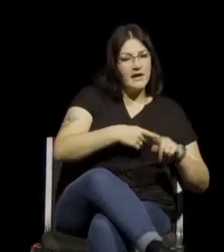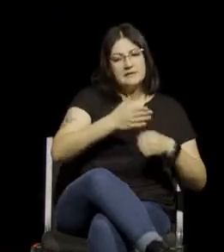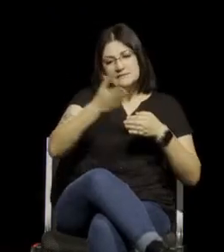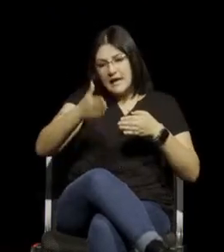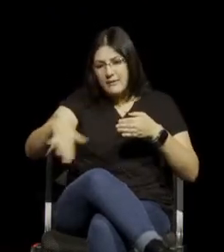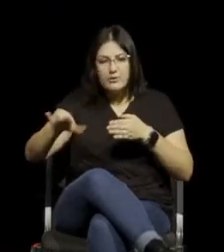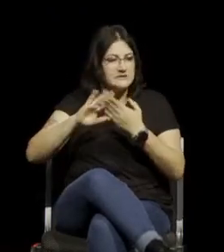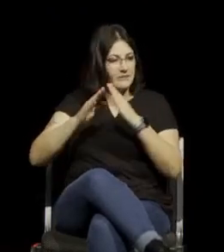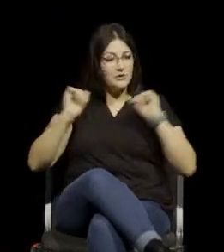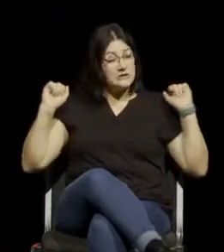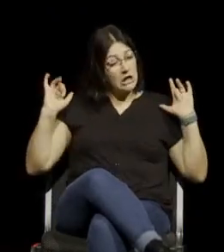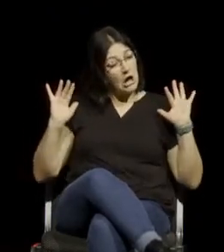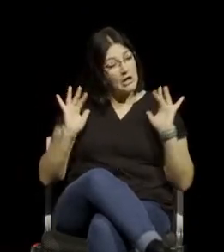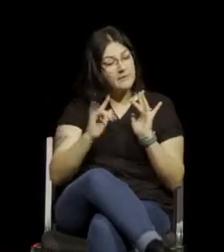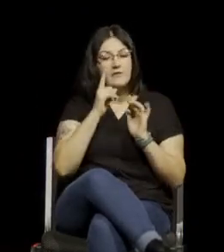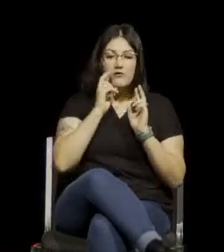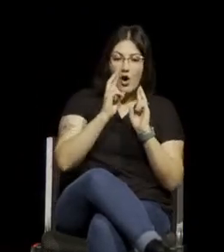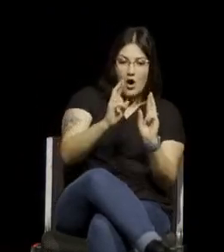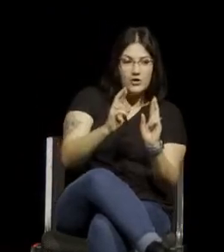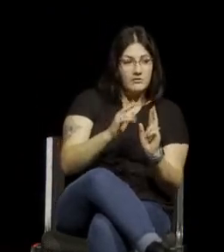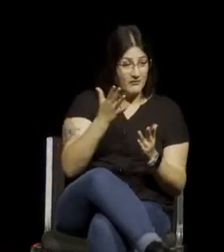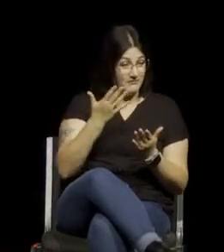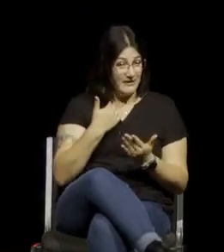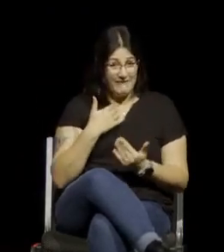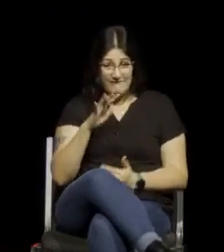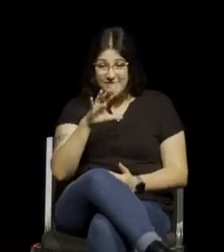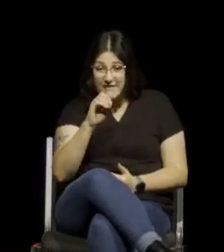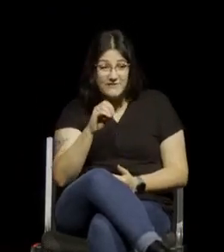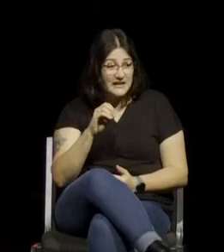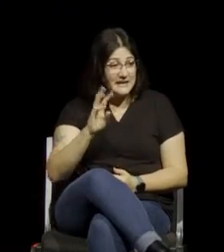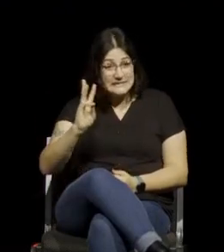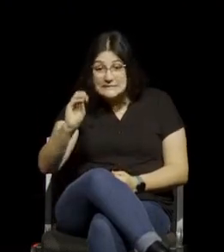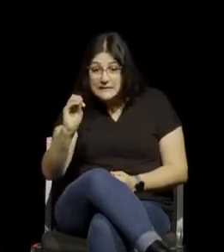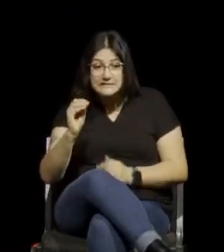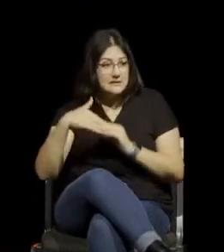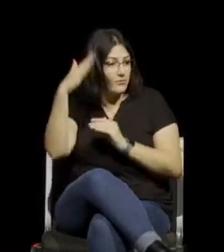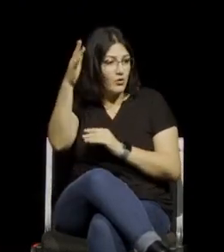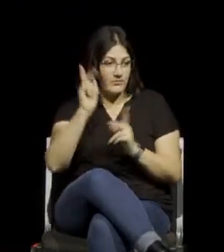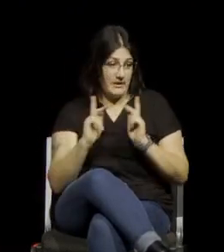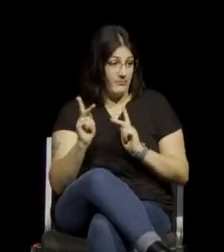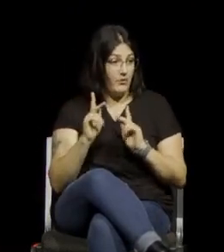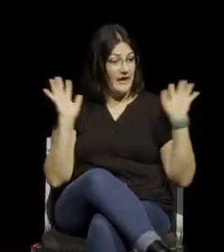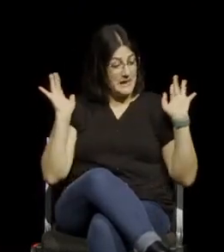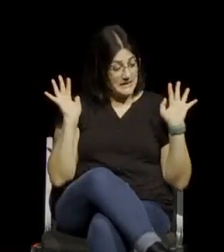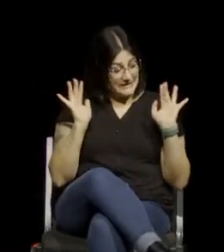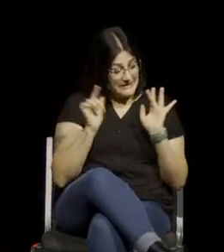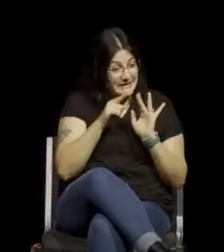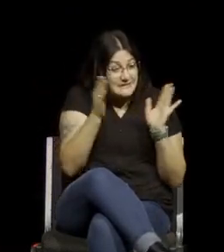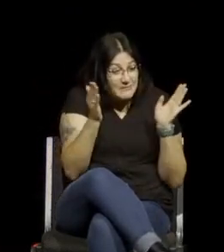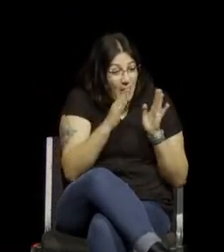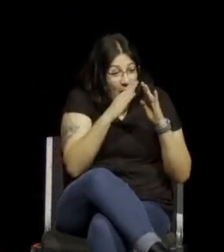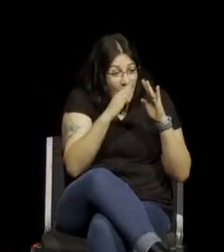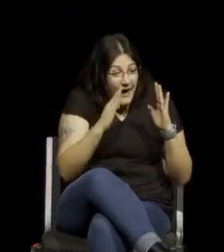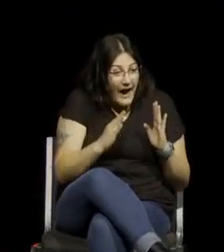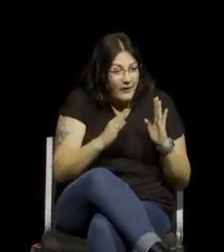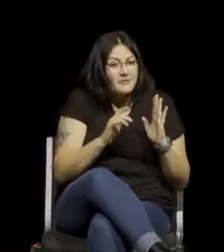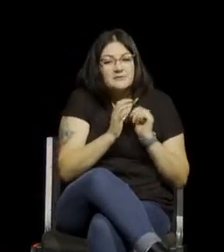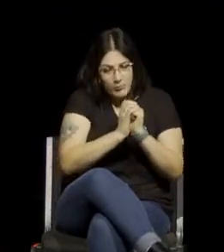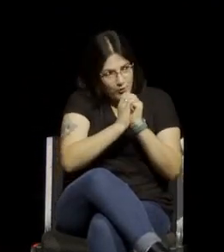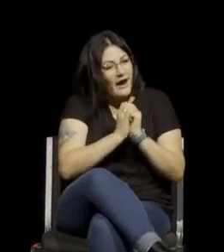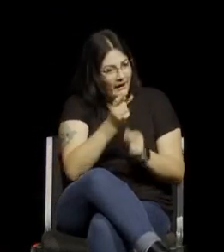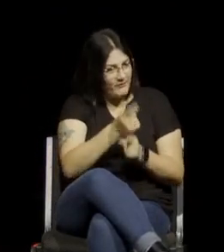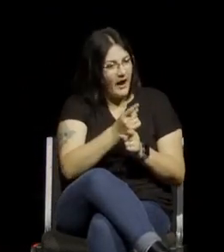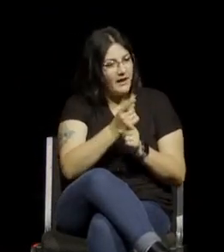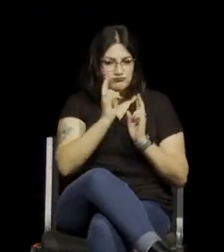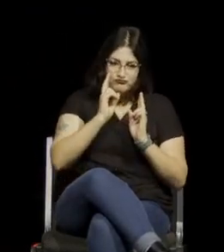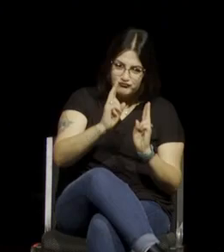just the community come together. There could be upwards of 50 or 60 or even more people that gather around this little job site, this little 400 square foot house. We pray